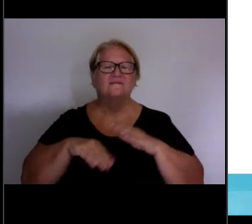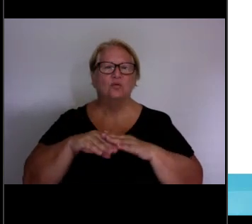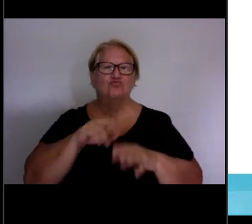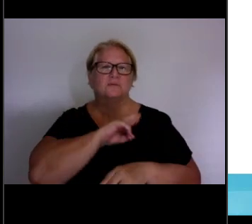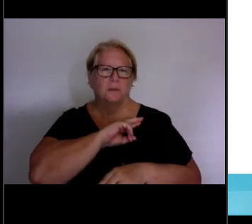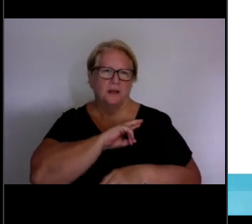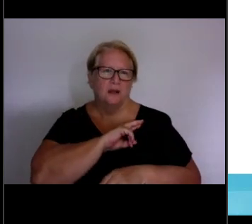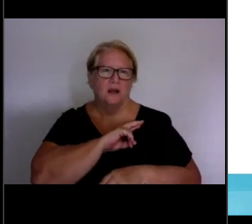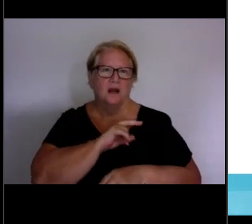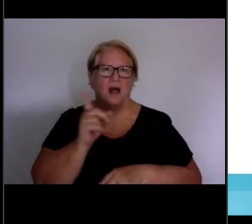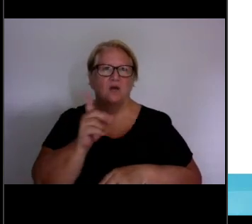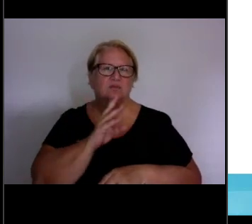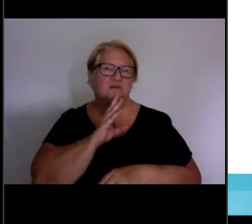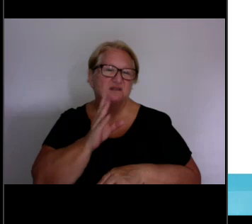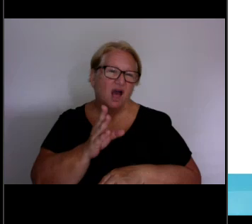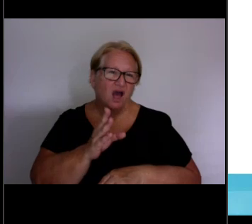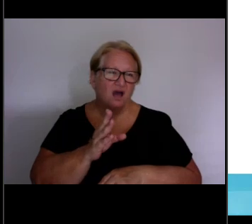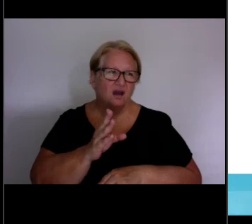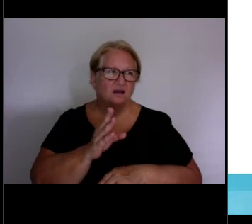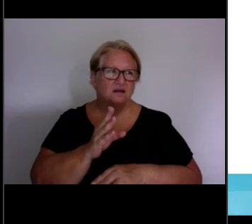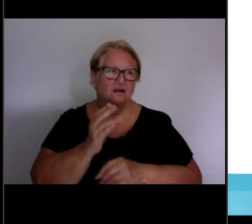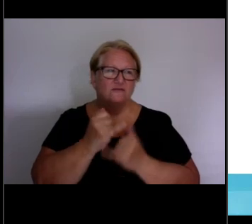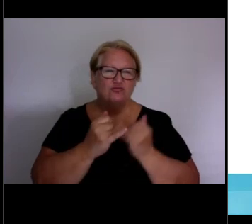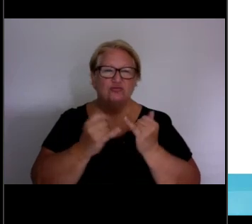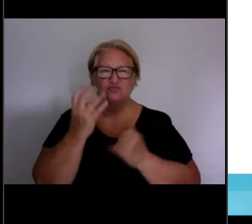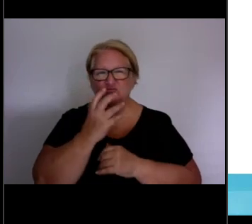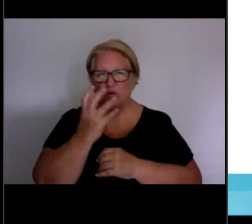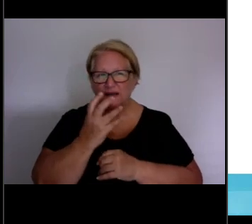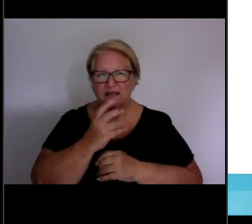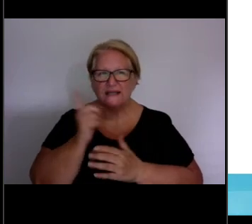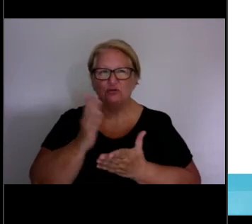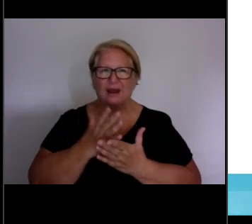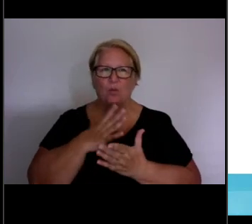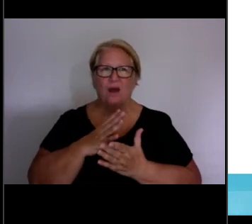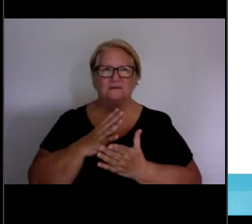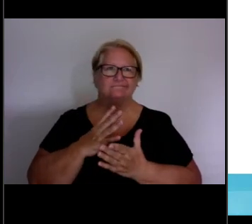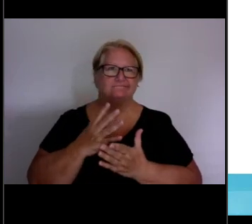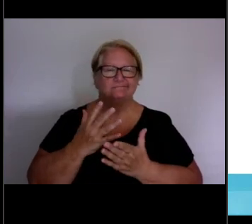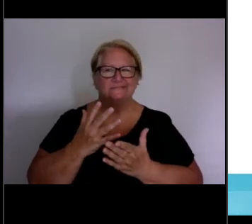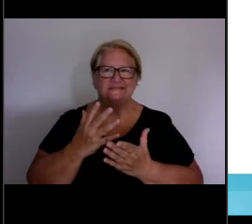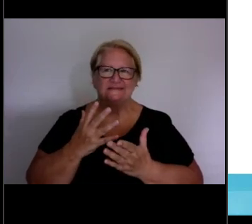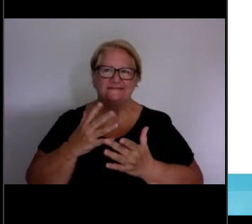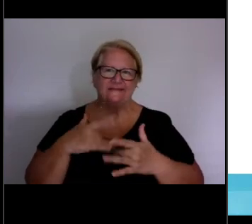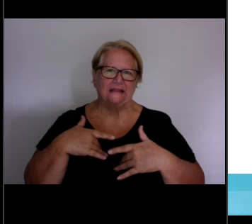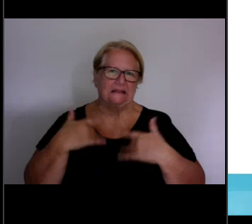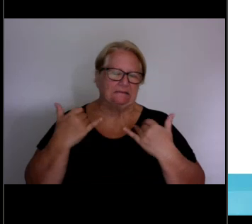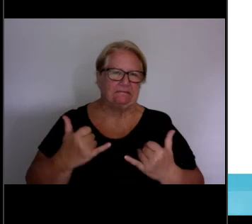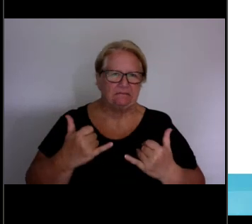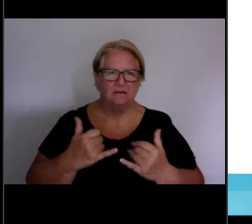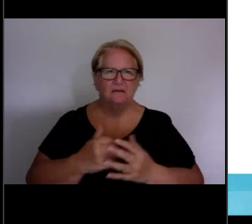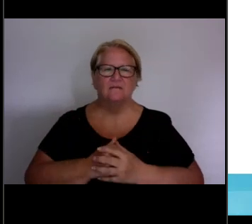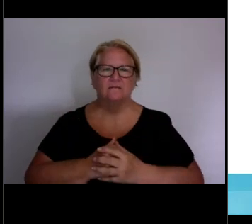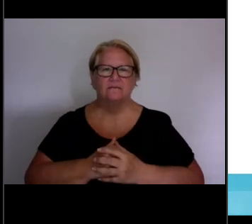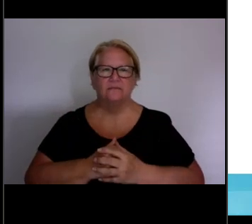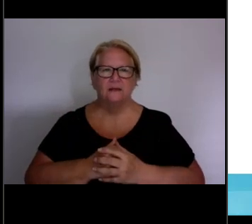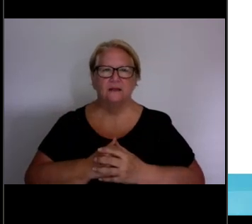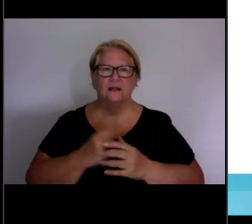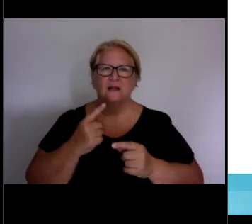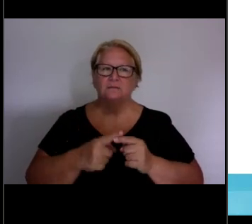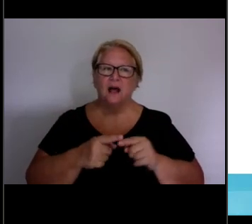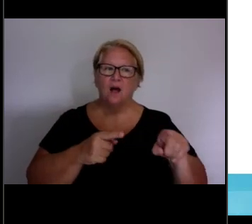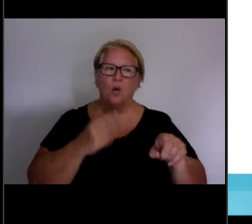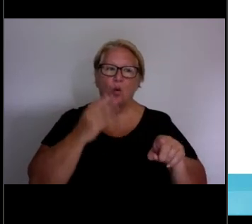was sad, he was remorseful, he really wanted to make things right. There was also enough harm for her to want to invest